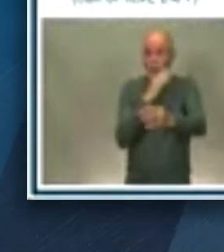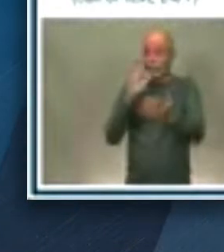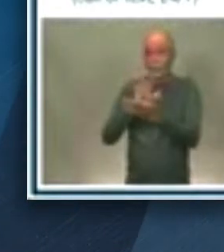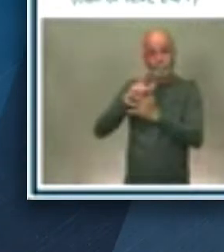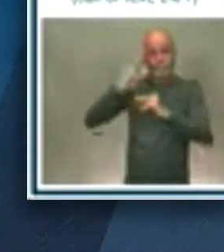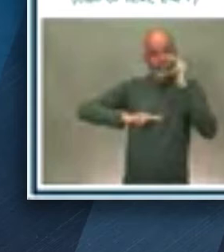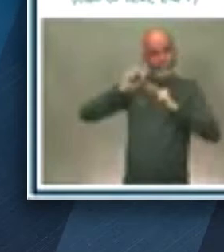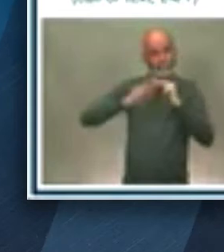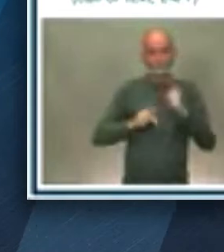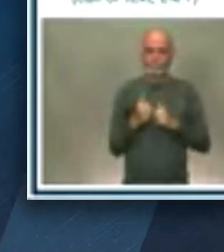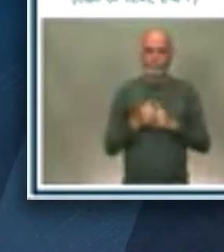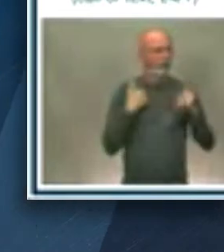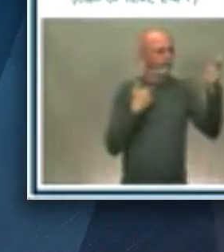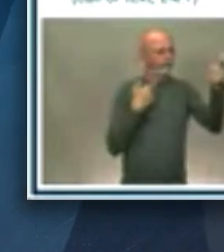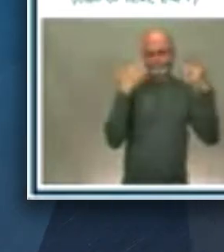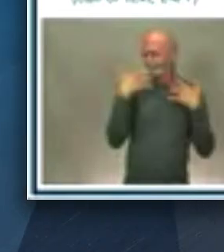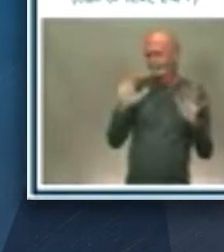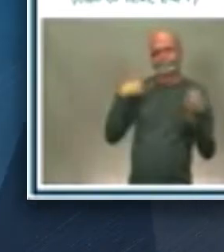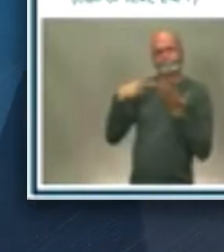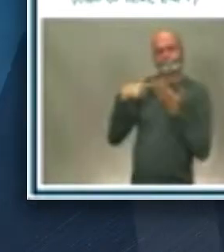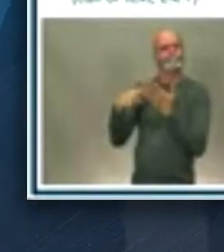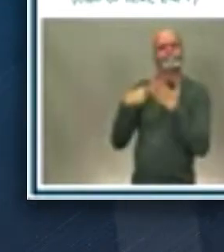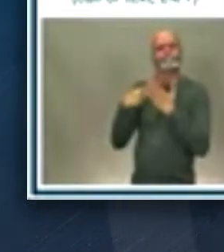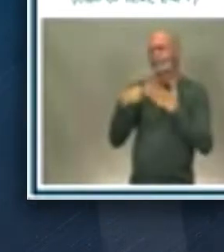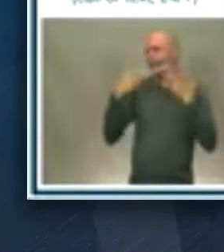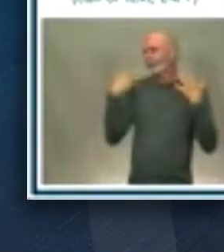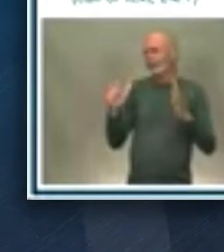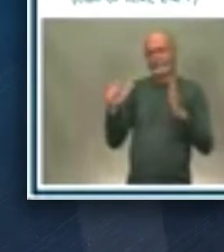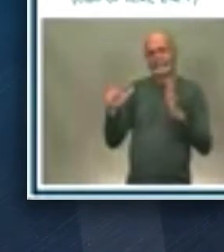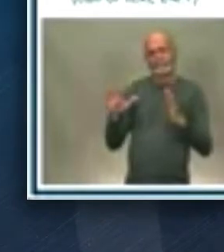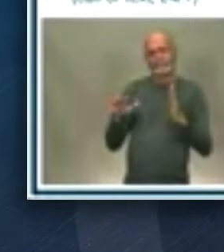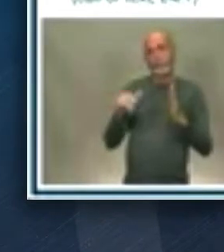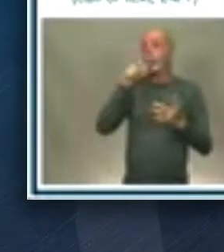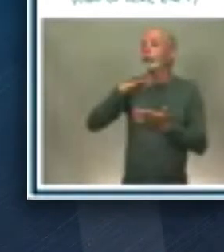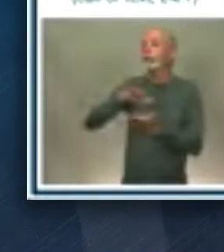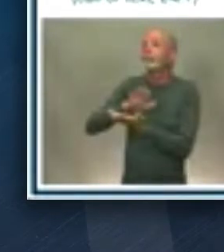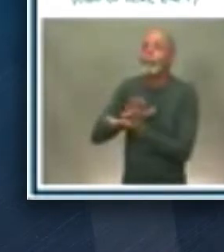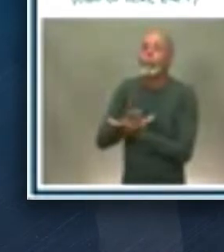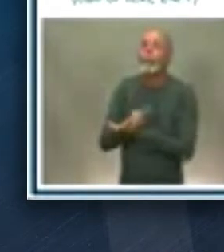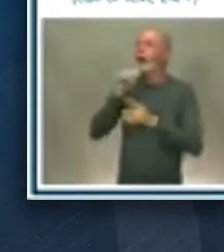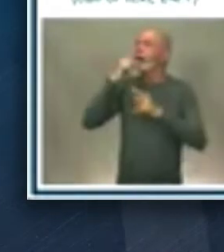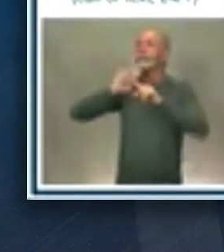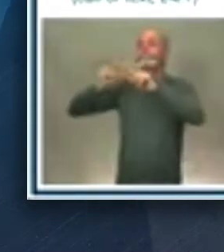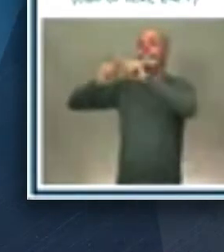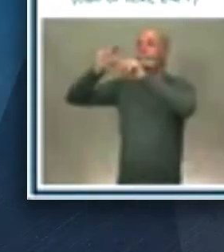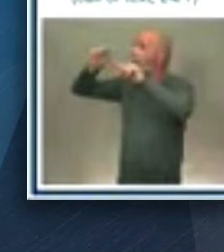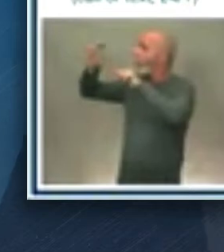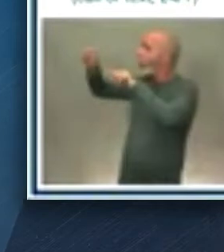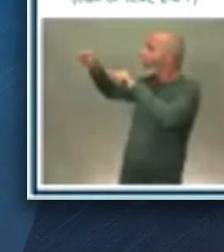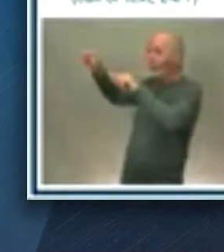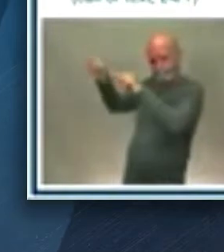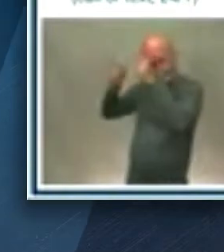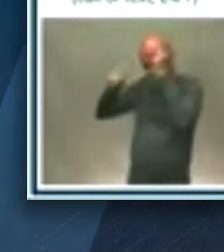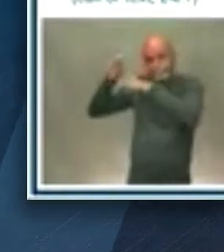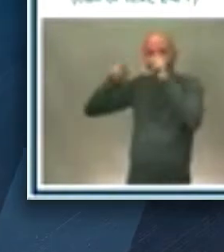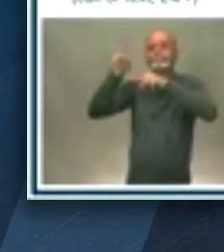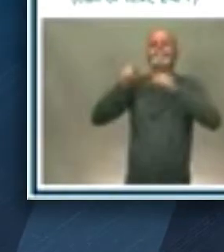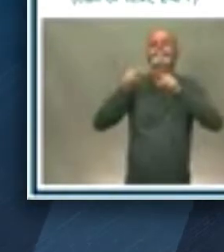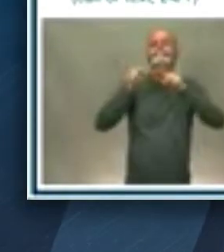ongoing discussion in terms of all capital projects around schools, and there's a number of them. But for purposes of